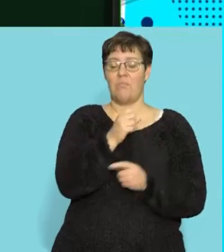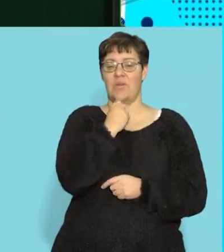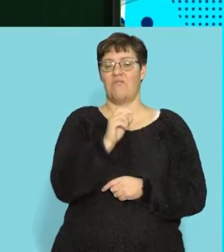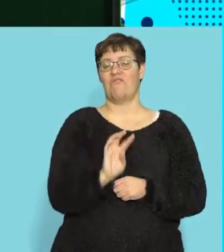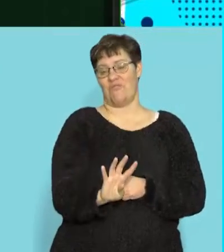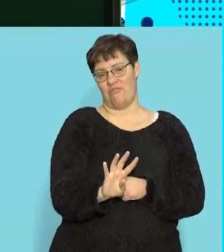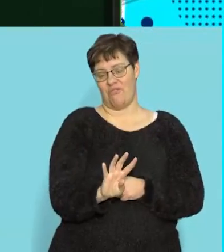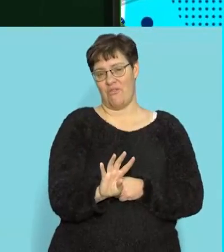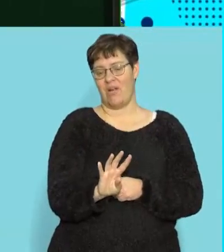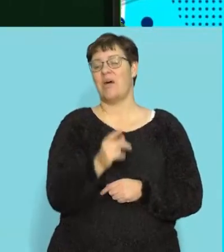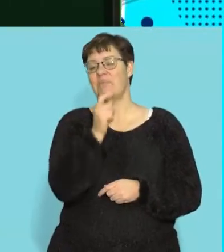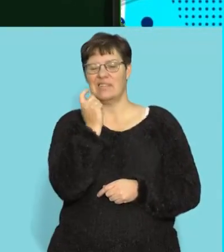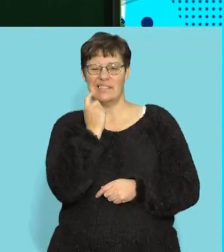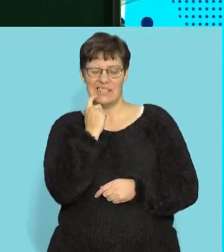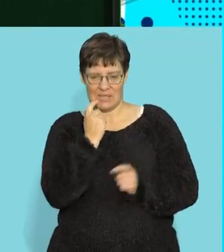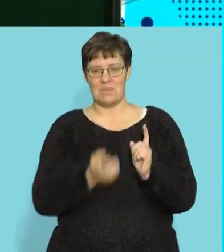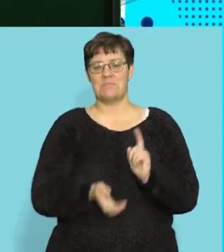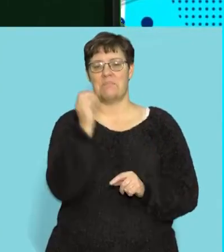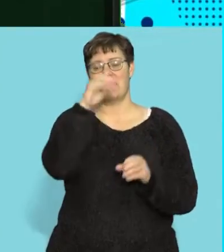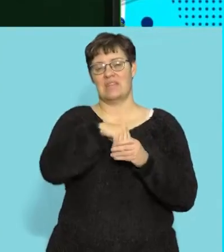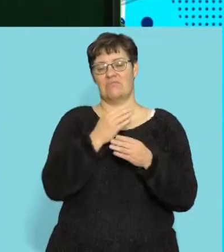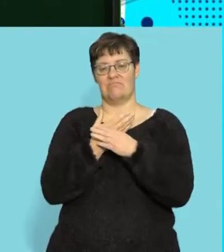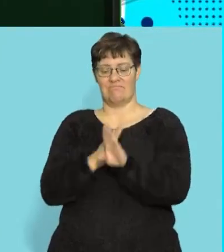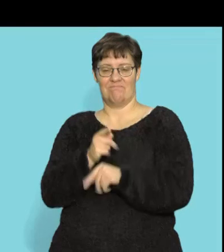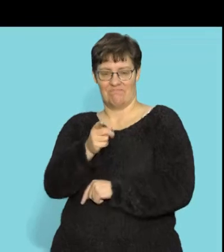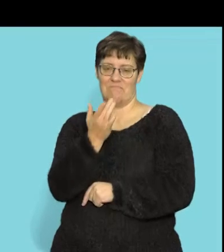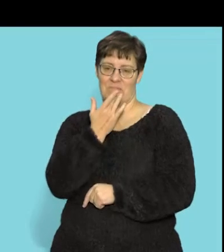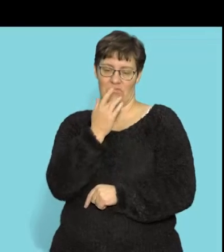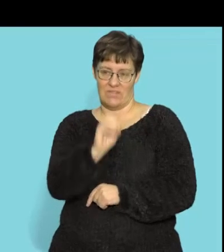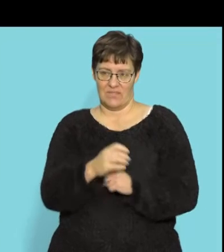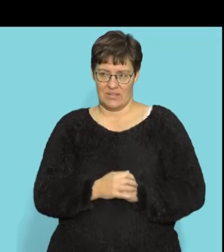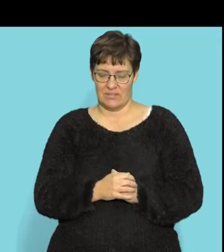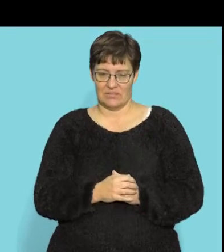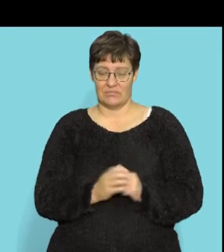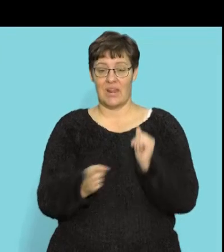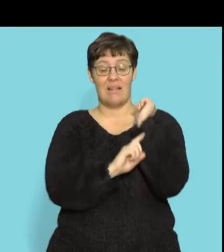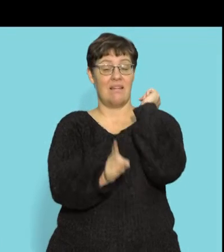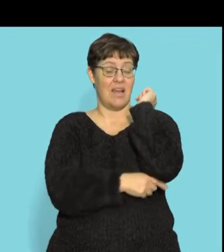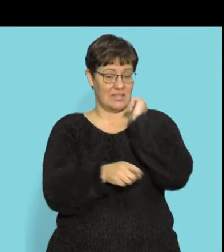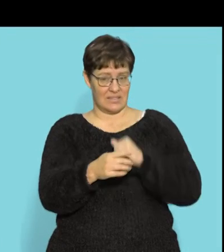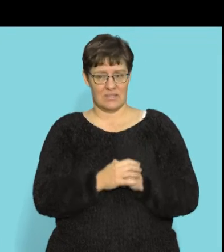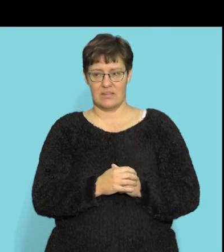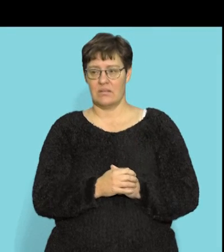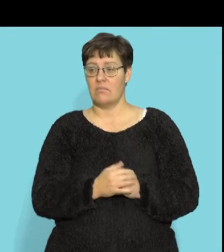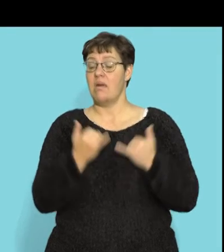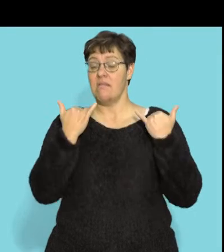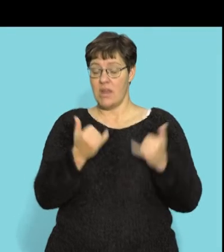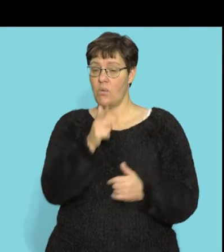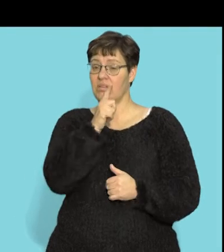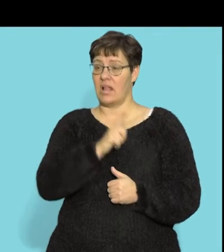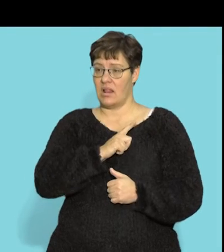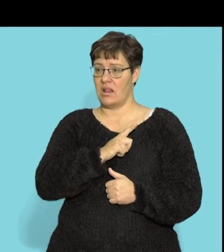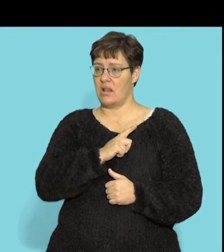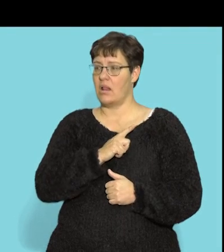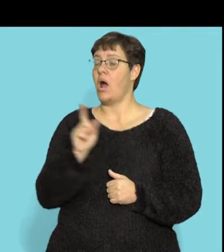as a result of that, we are able to determine the internal resistance of the battery. Last but not least, we are told now